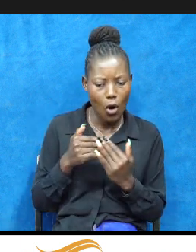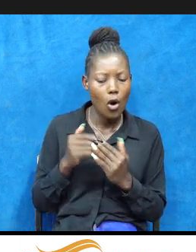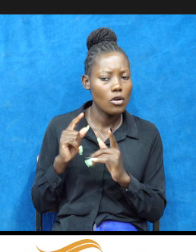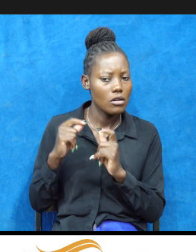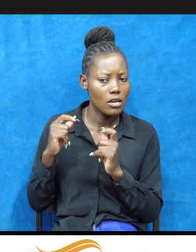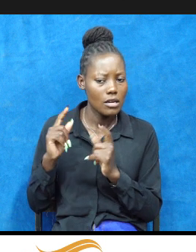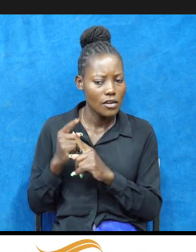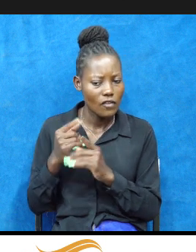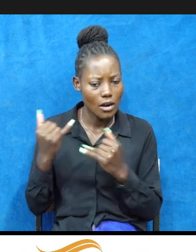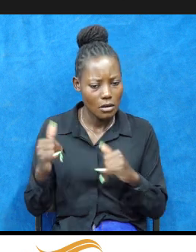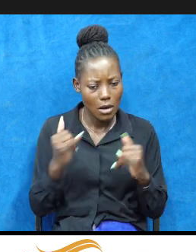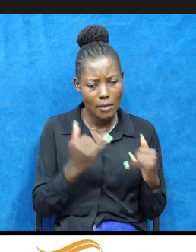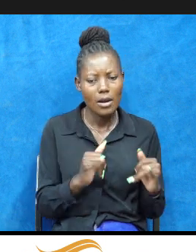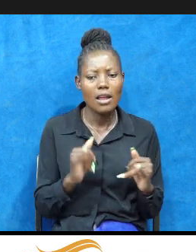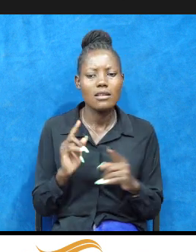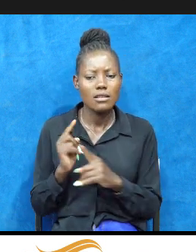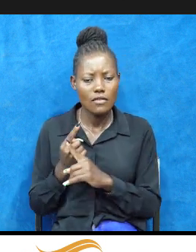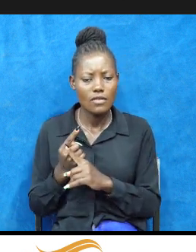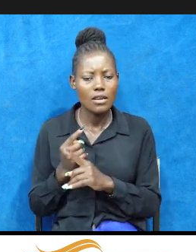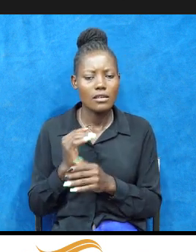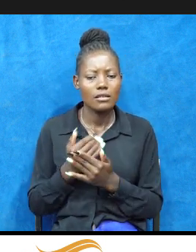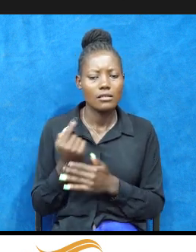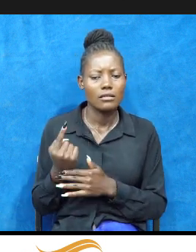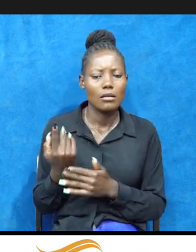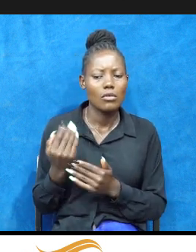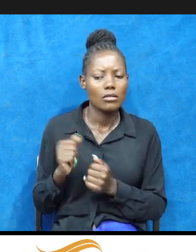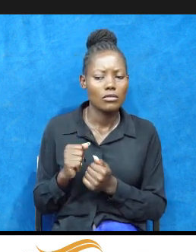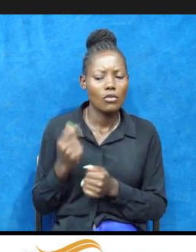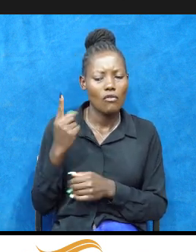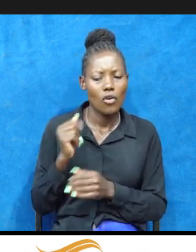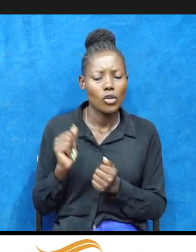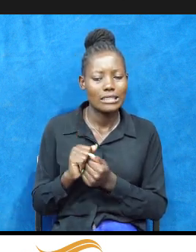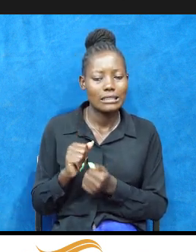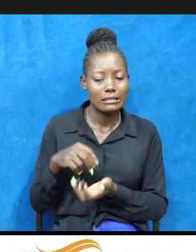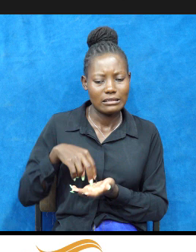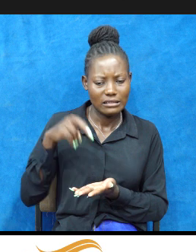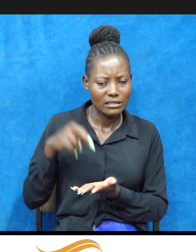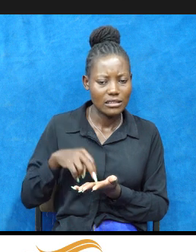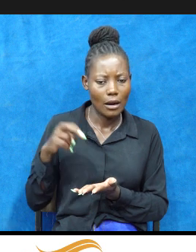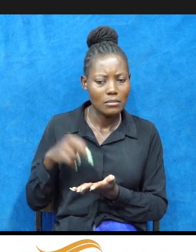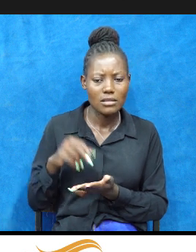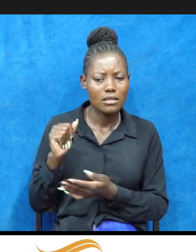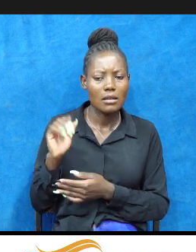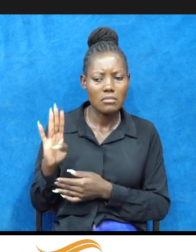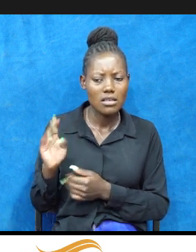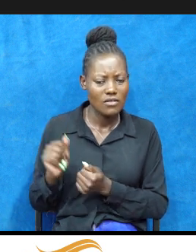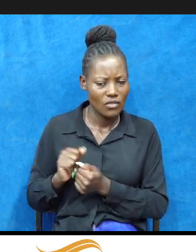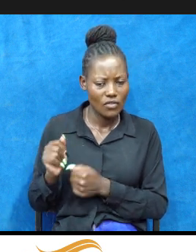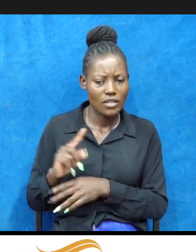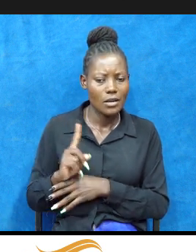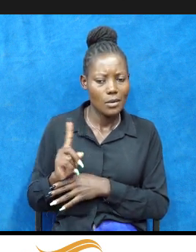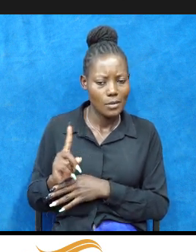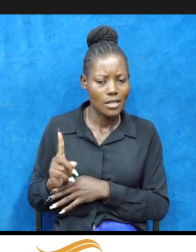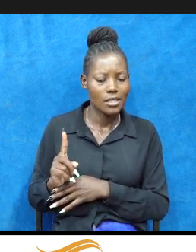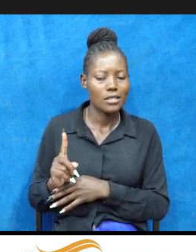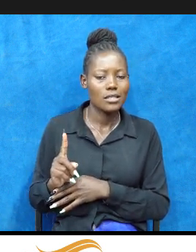15 meters. Actually, some of the drills I do for 10 jumps. So the A skip and B skip is 15 meters and high